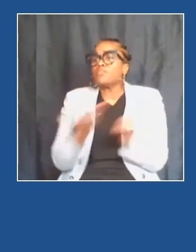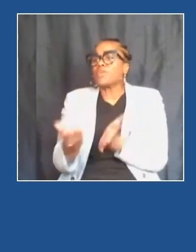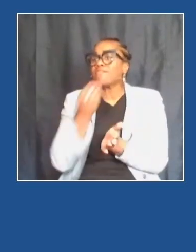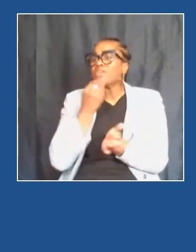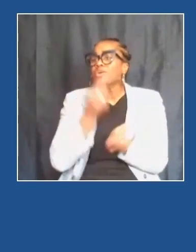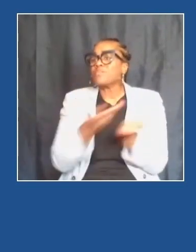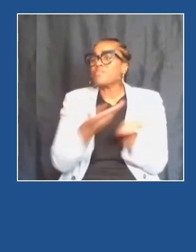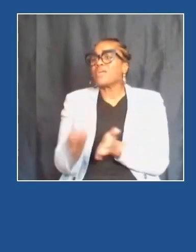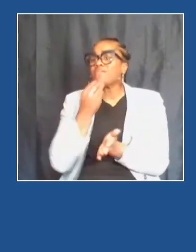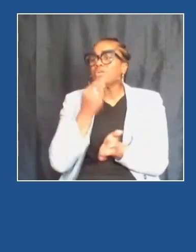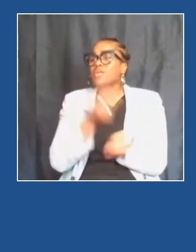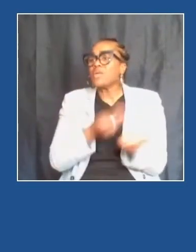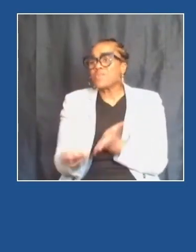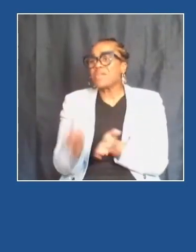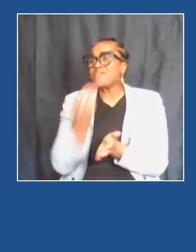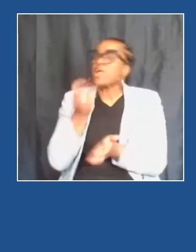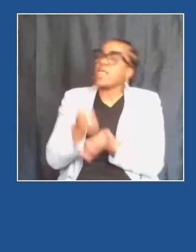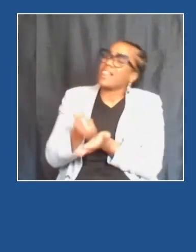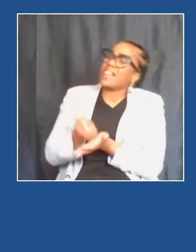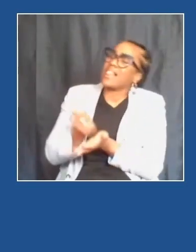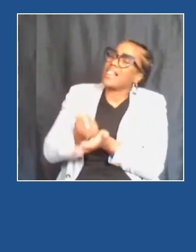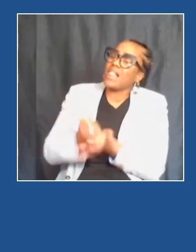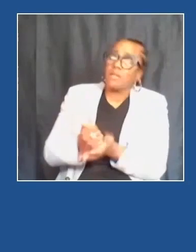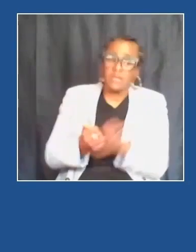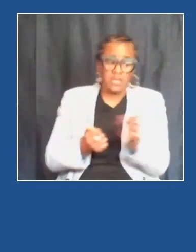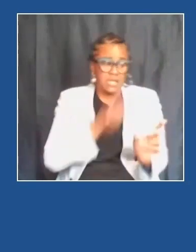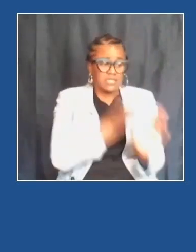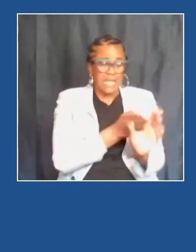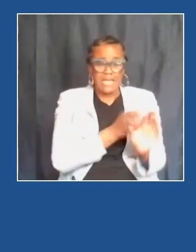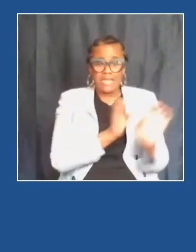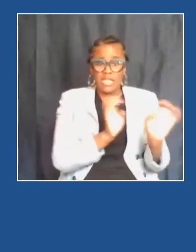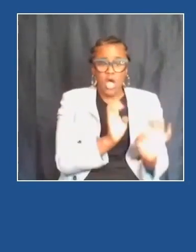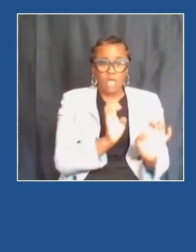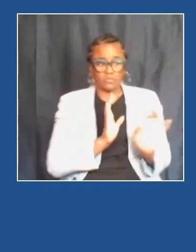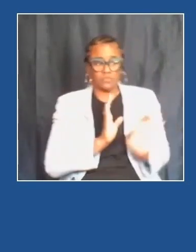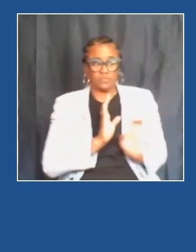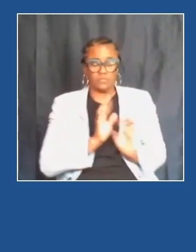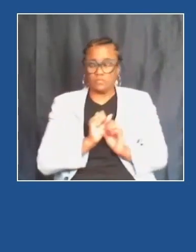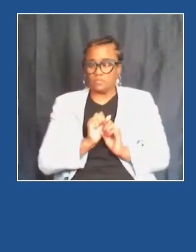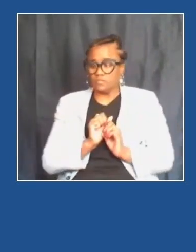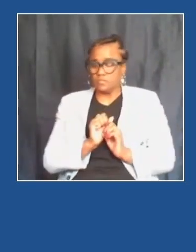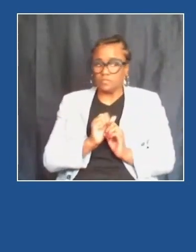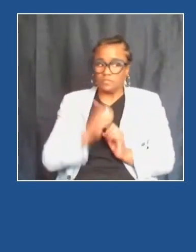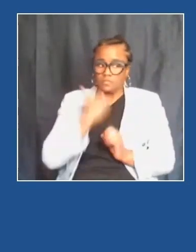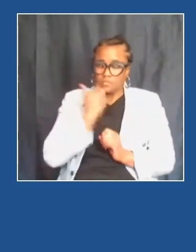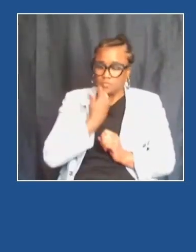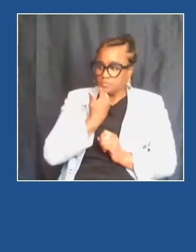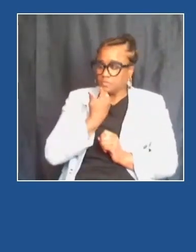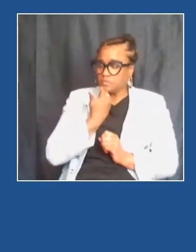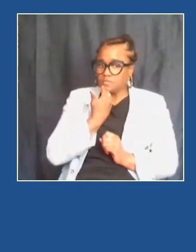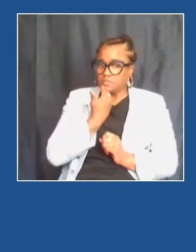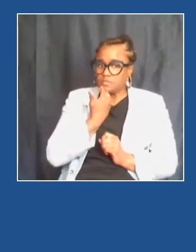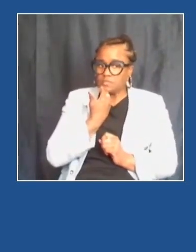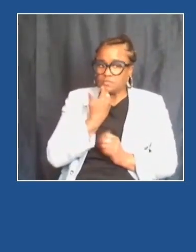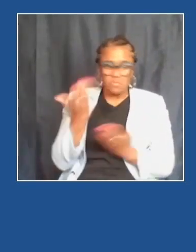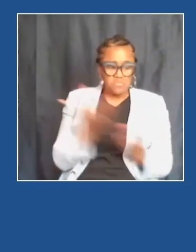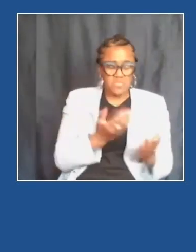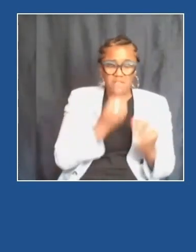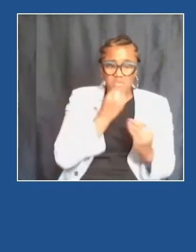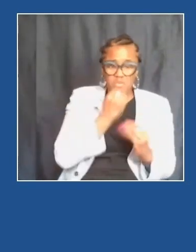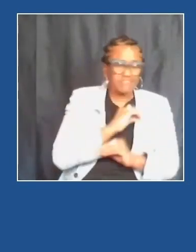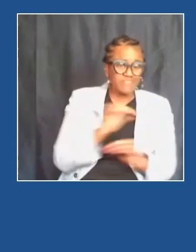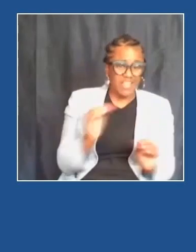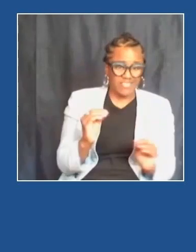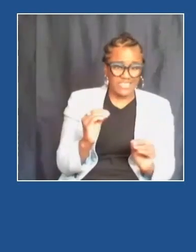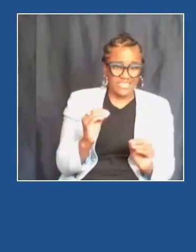so much in the psych ER. So in order to reduce this shame and stigma, other people need to